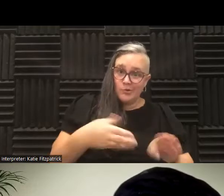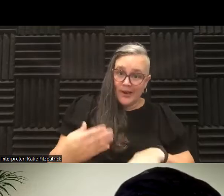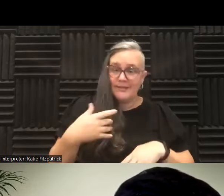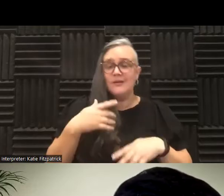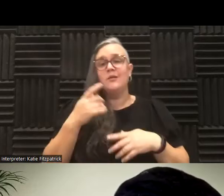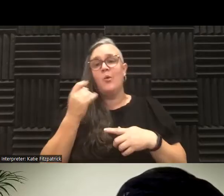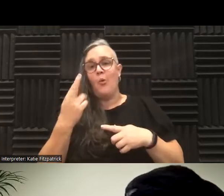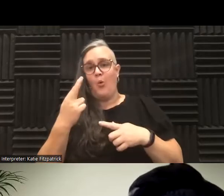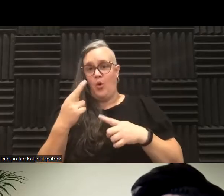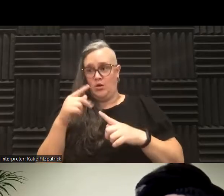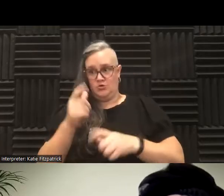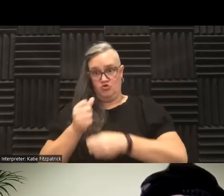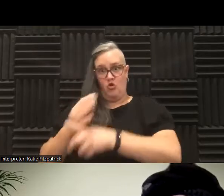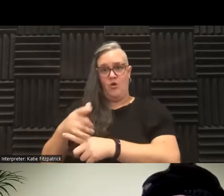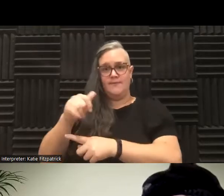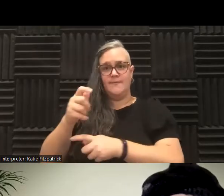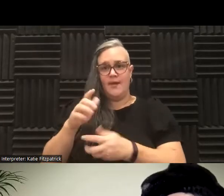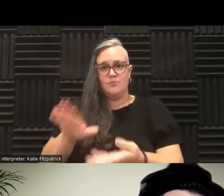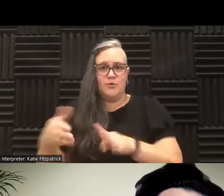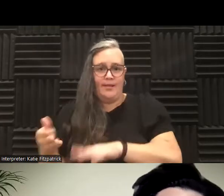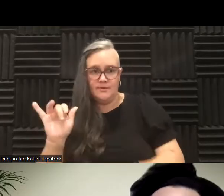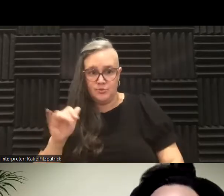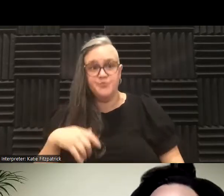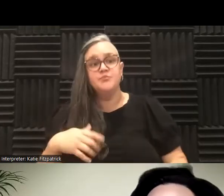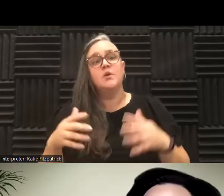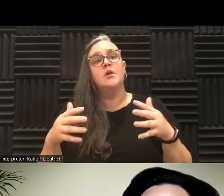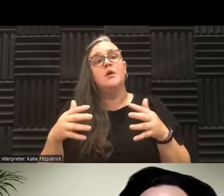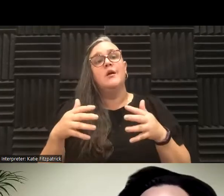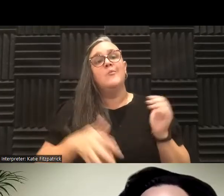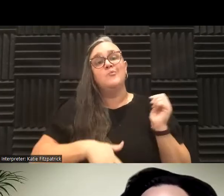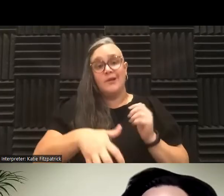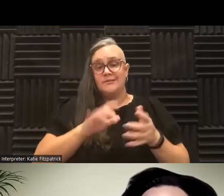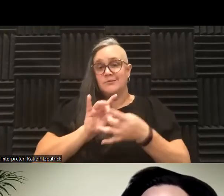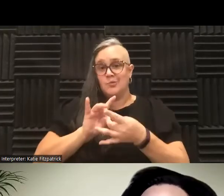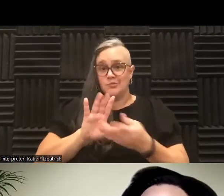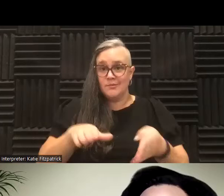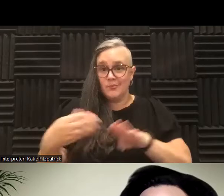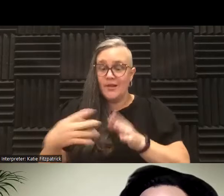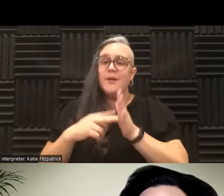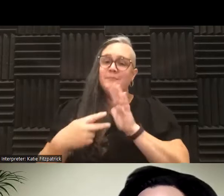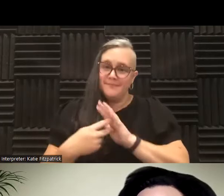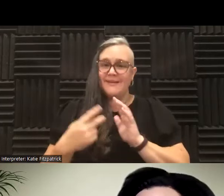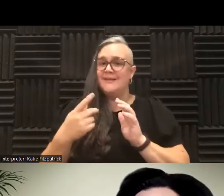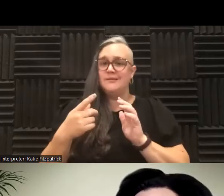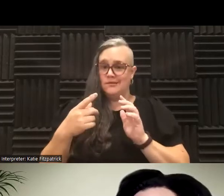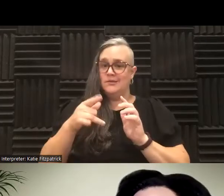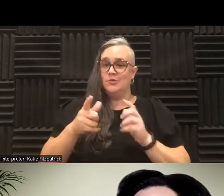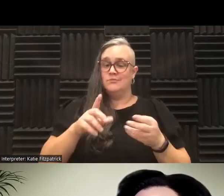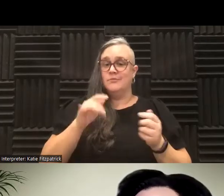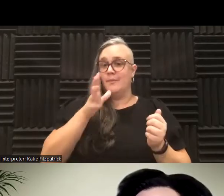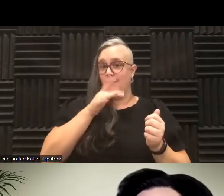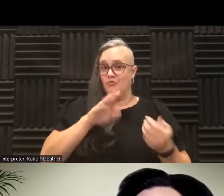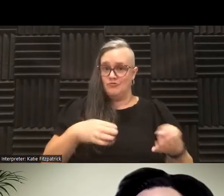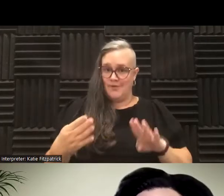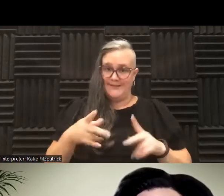Pregnancy-associated mortality has to do with a death while pregnant or within 1 year of pregnancy.